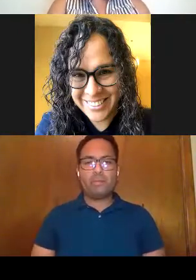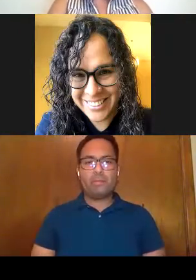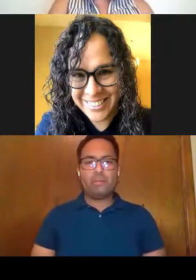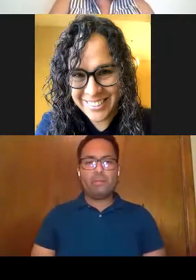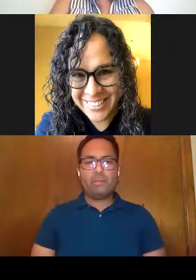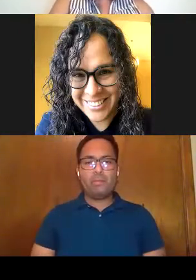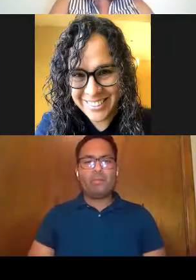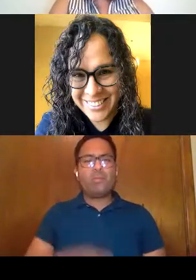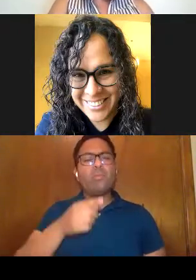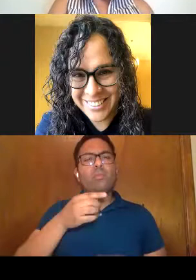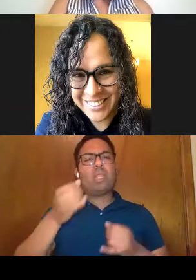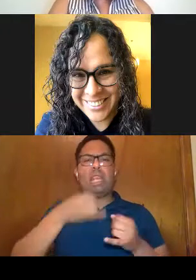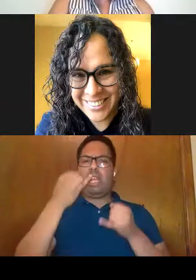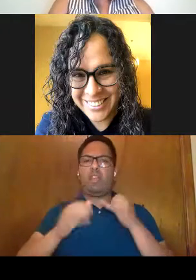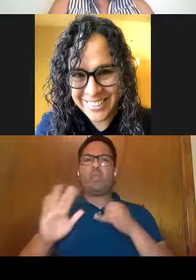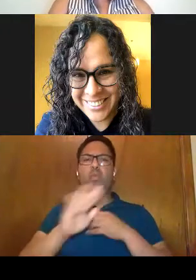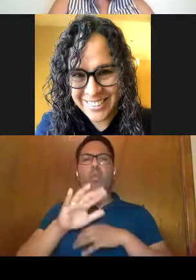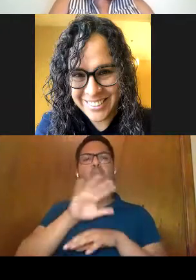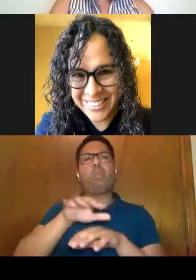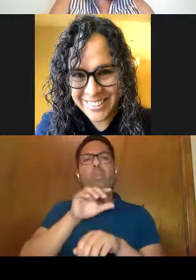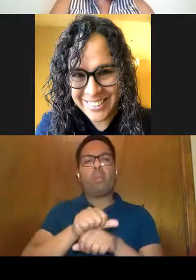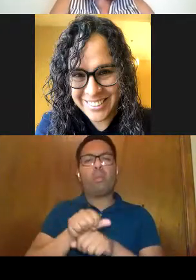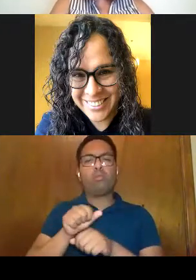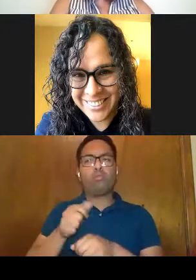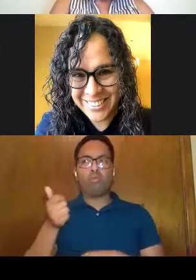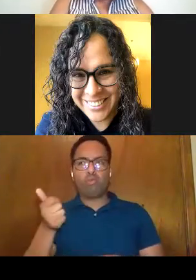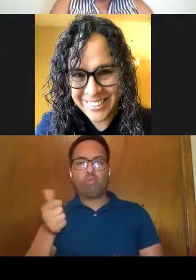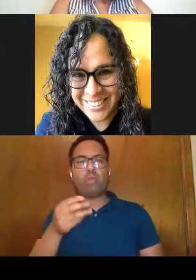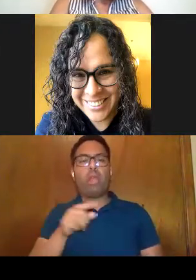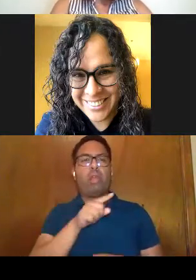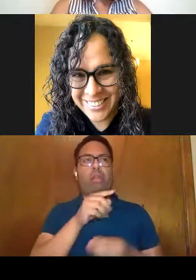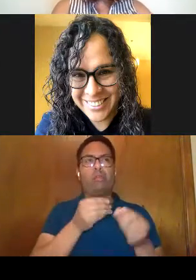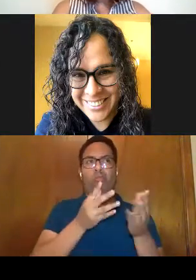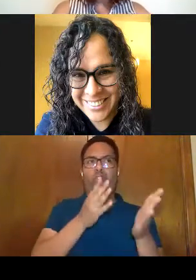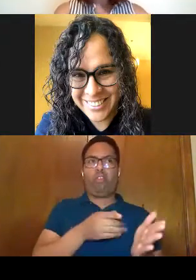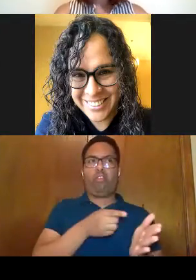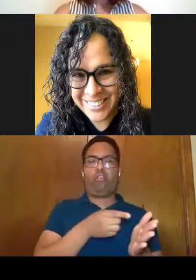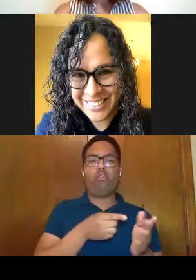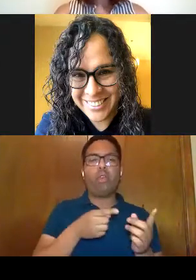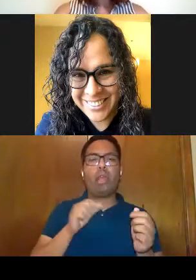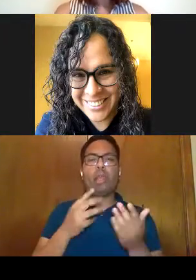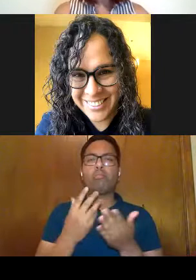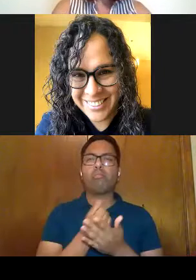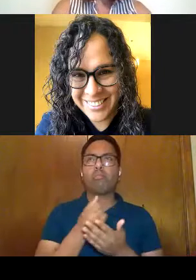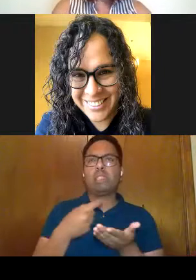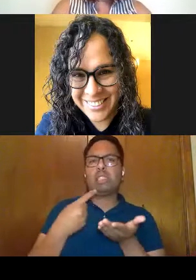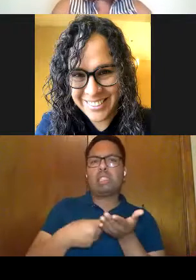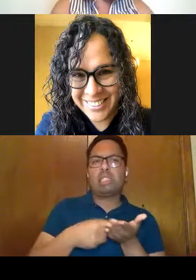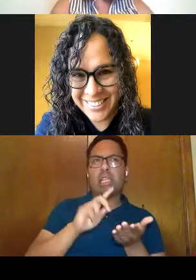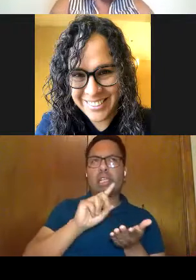At the end of your visit, you and your healthcare provider can discuss the diagnosis and the treatment